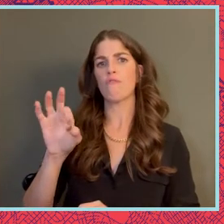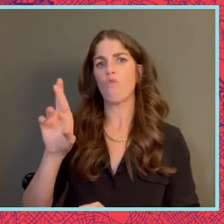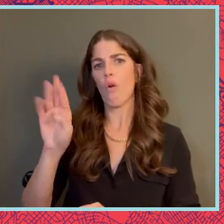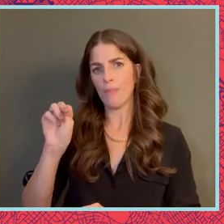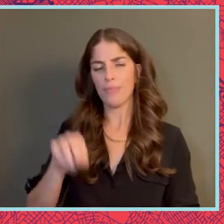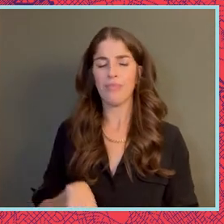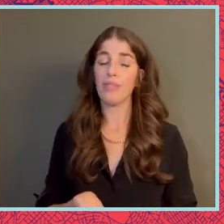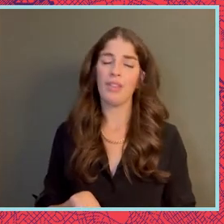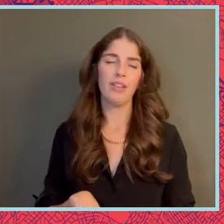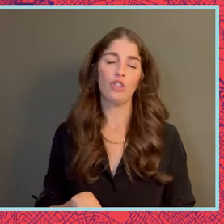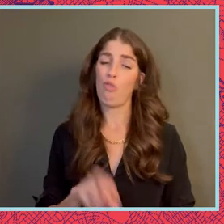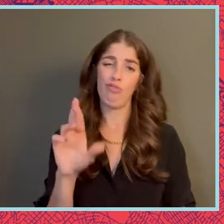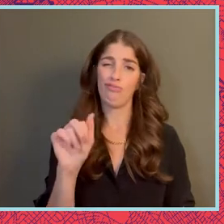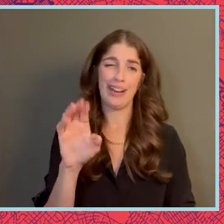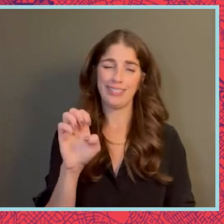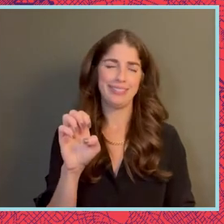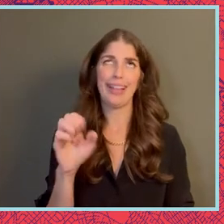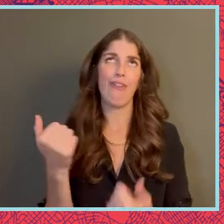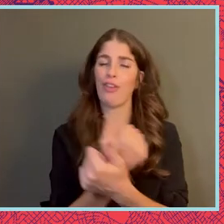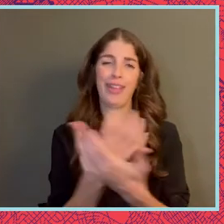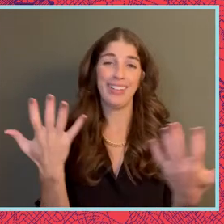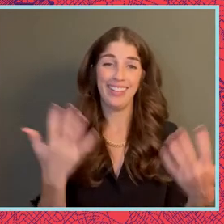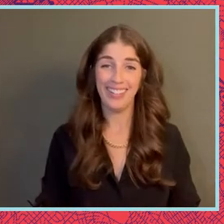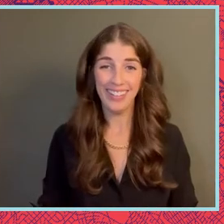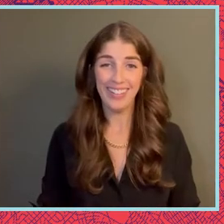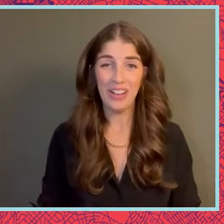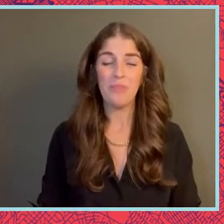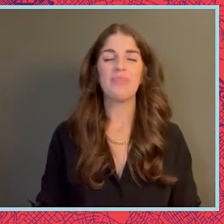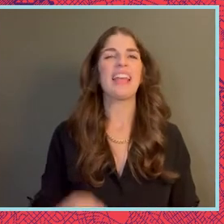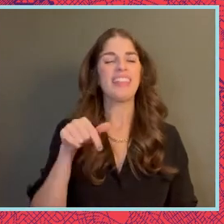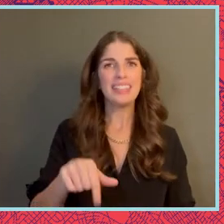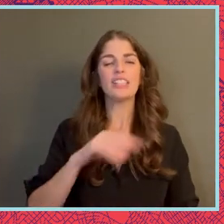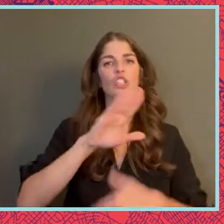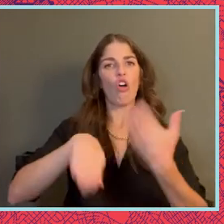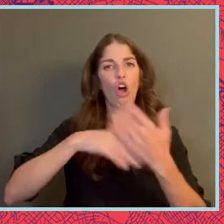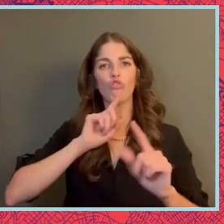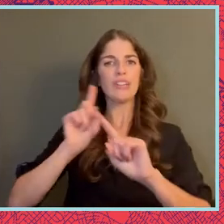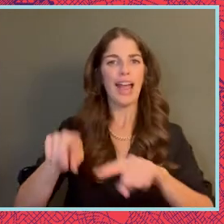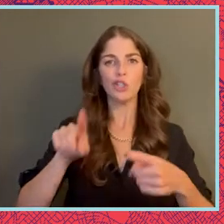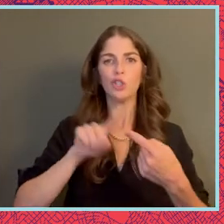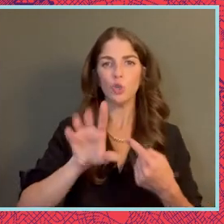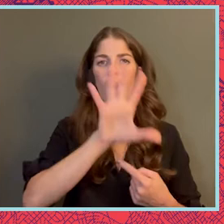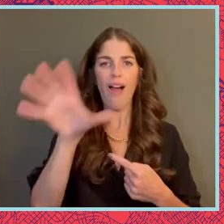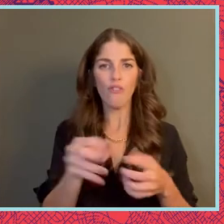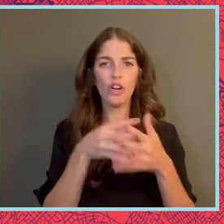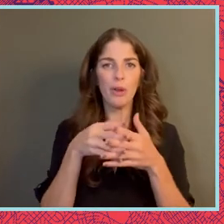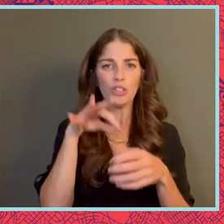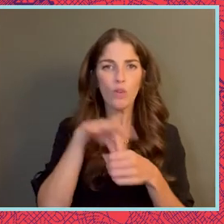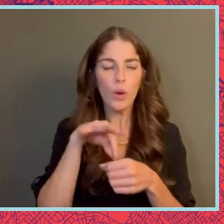So this is all about race. It's all about this voter suppression. It's all about a reaction to